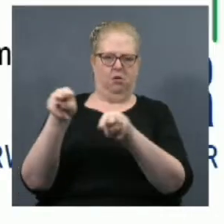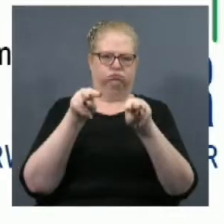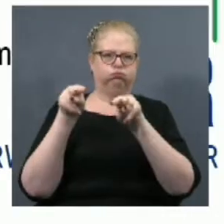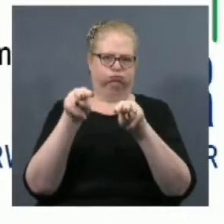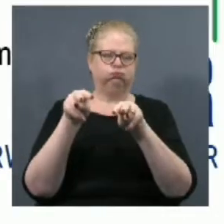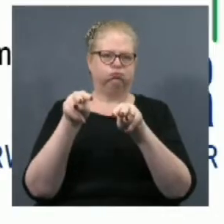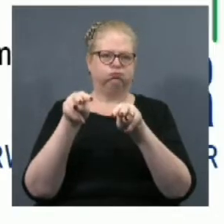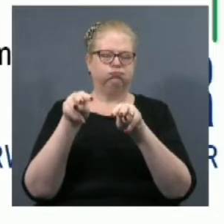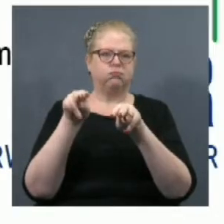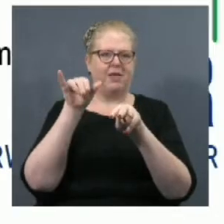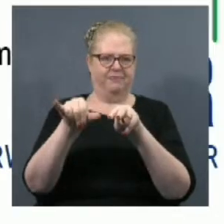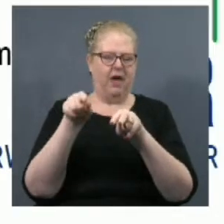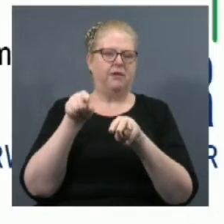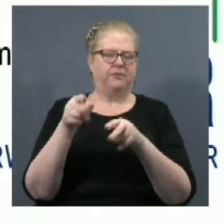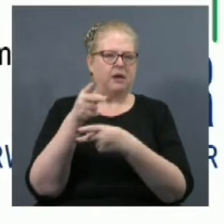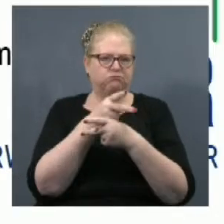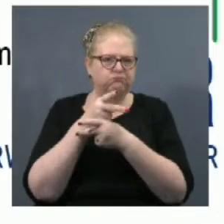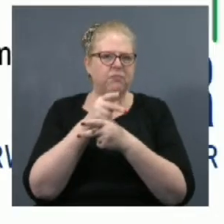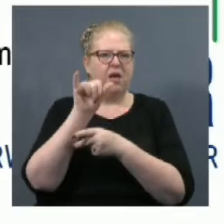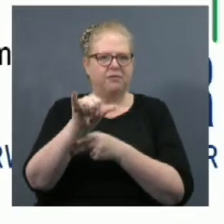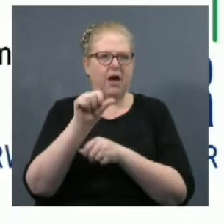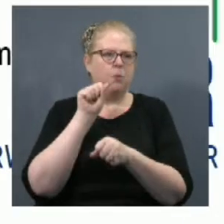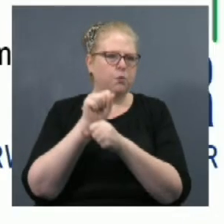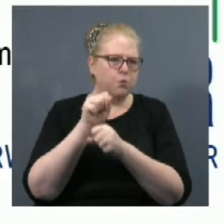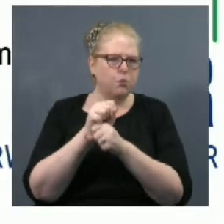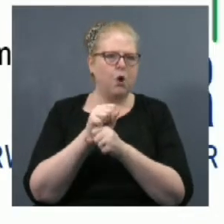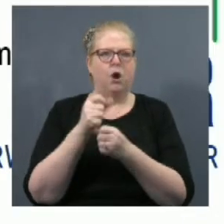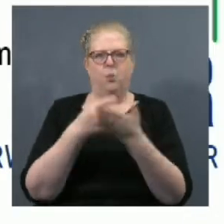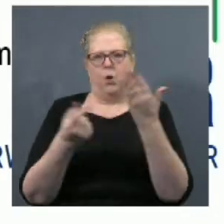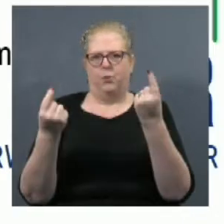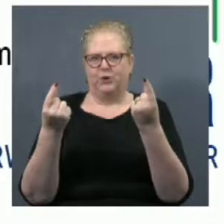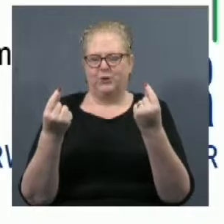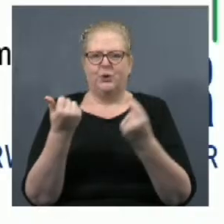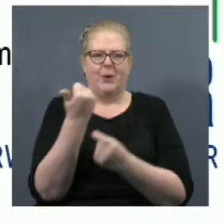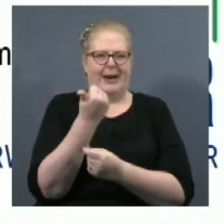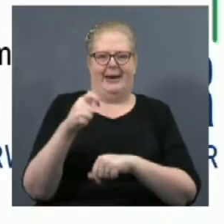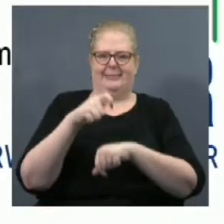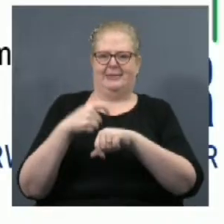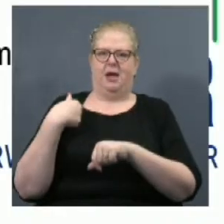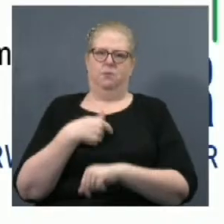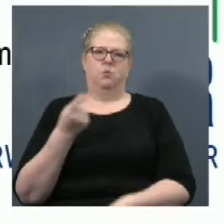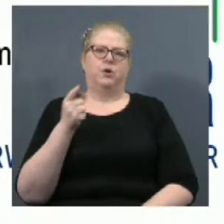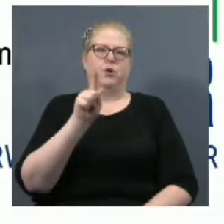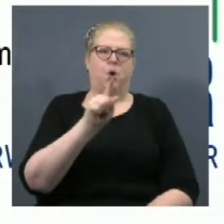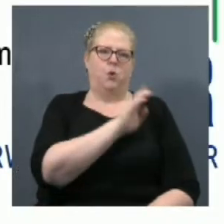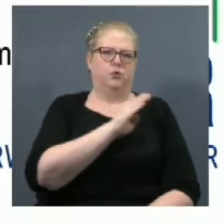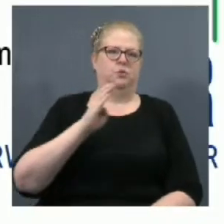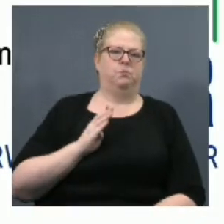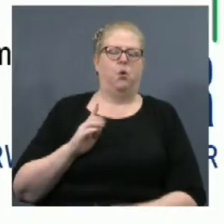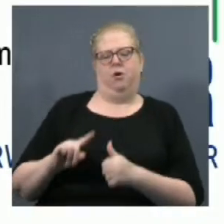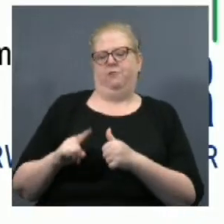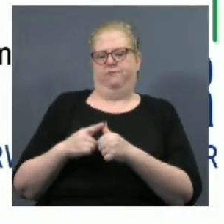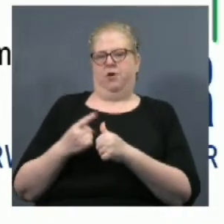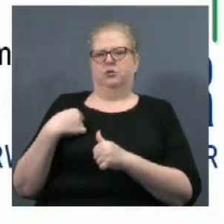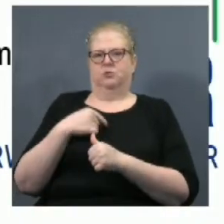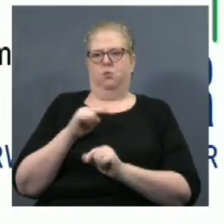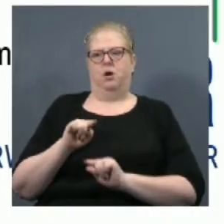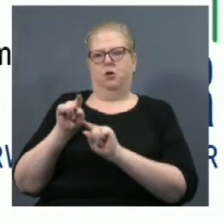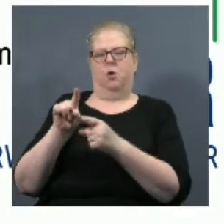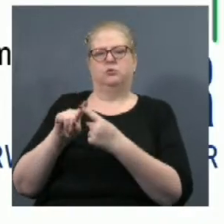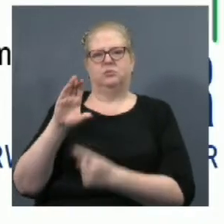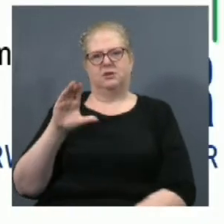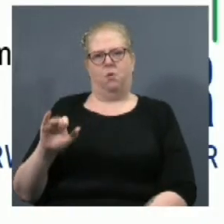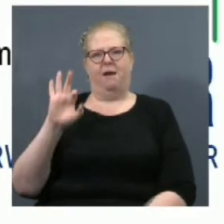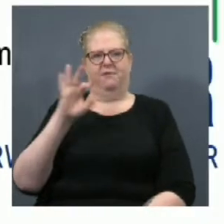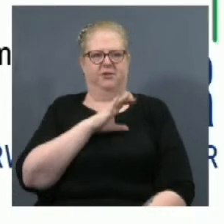to oversee the work that we do. Of course, anytime we're bringing anything to the board, it goes through the CYF Commission first. Those were our list